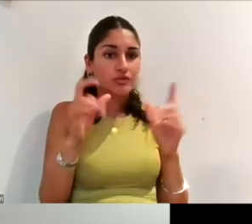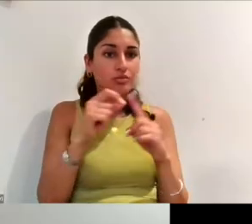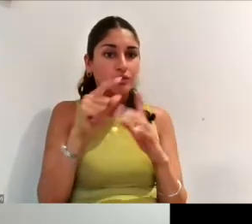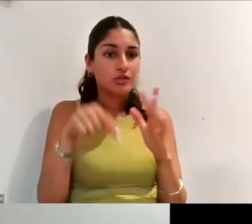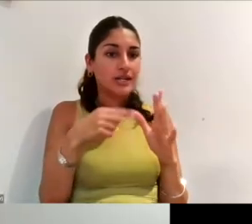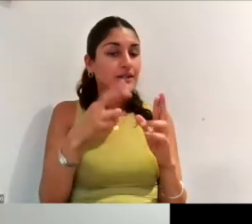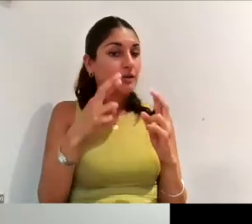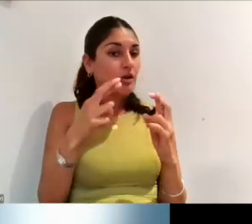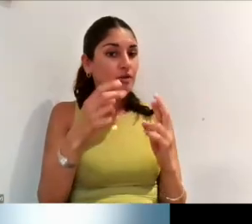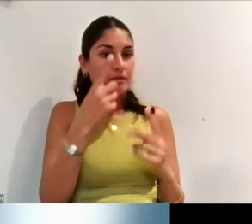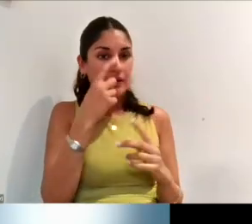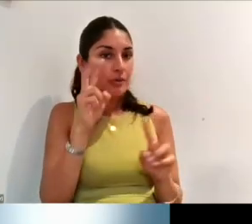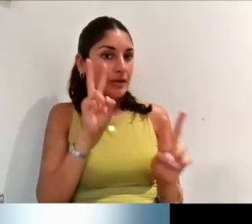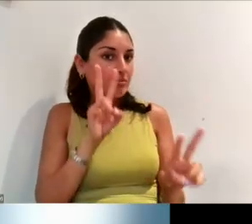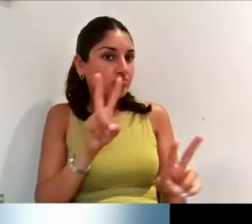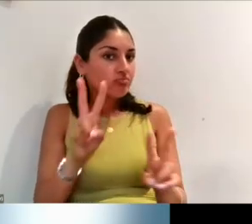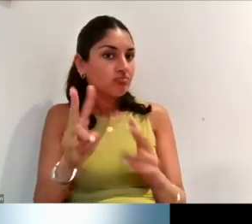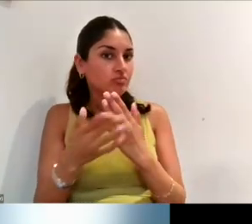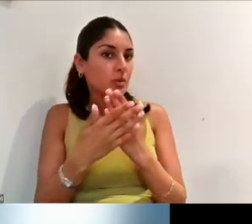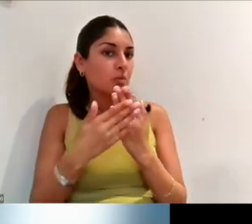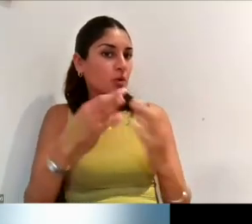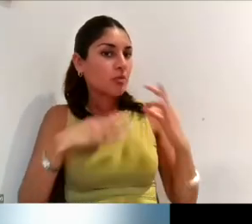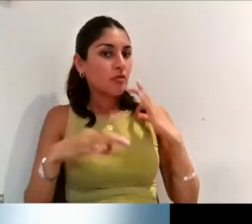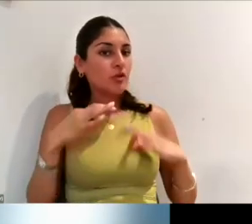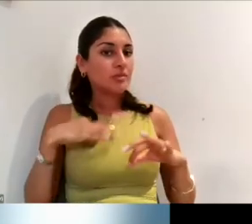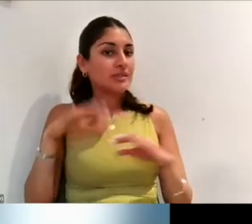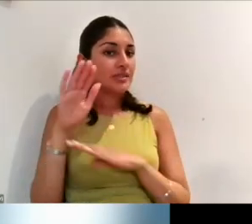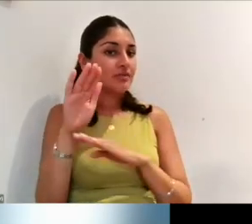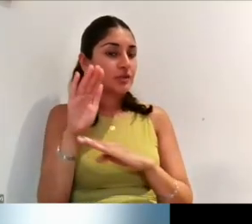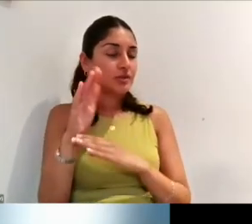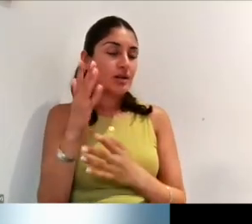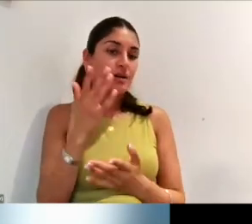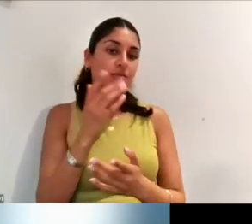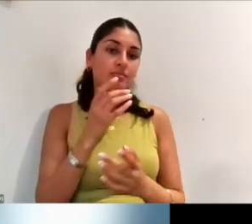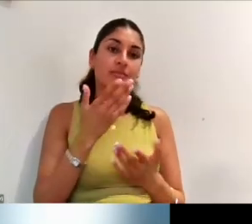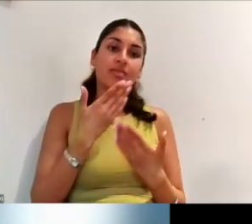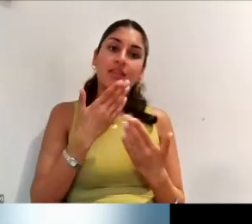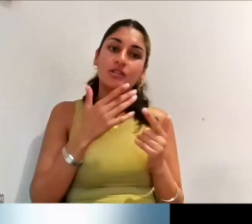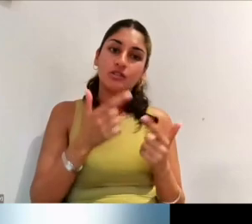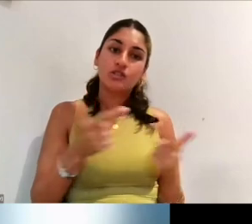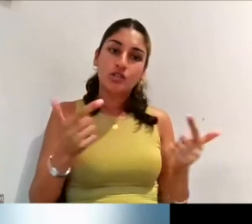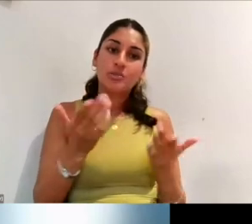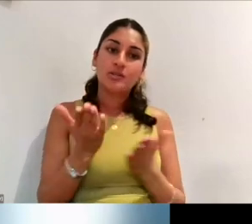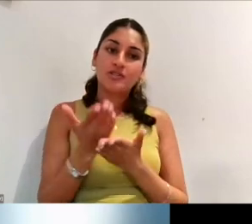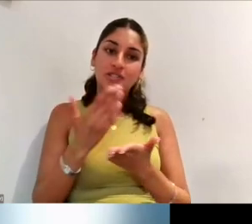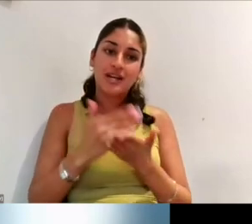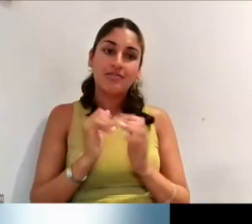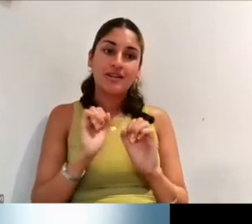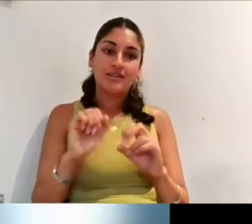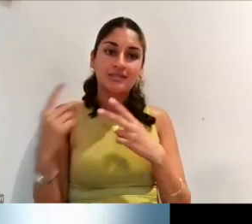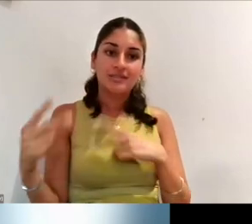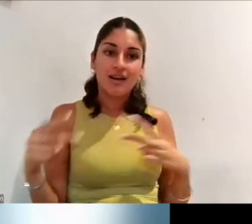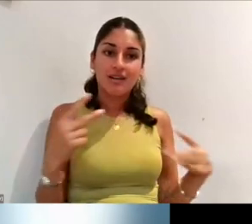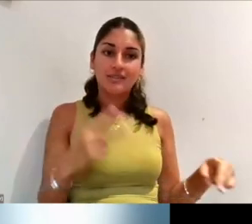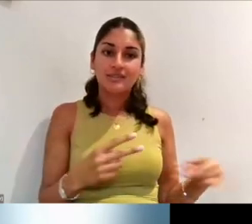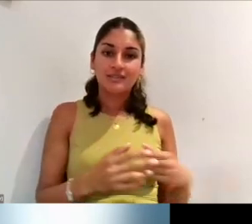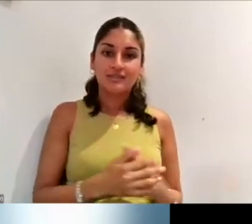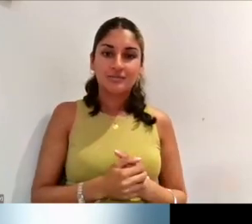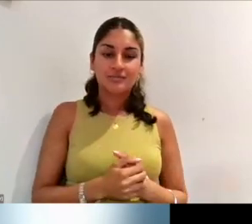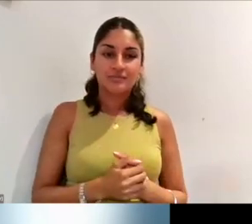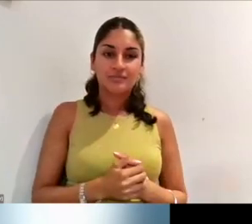to seeing more from you, and beautiful, beautiful performance. And thank you so much. And I'm so